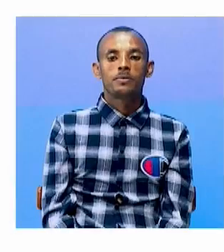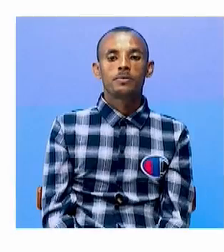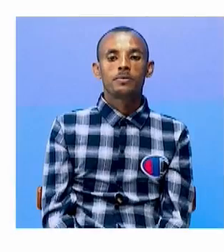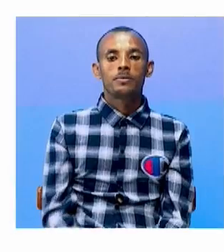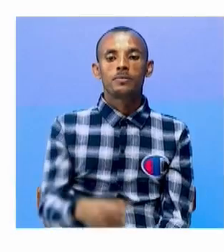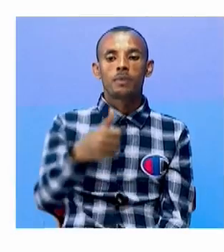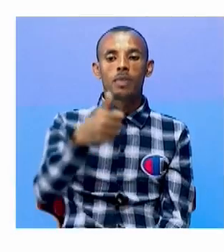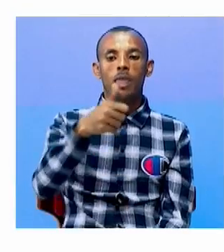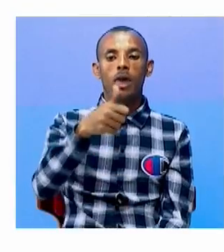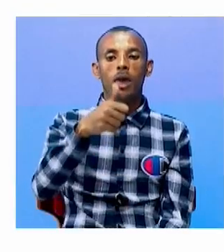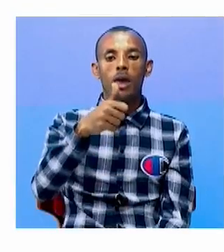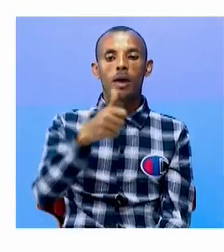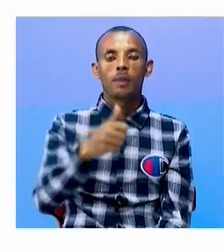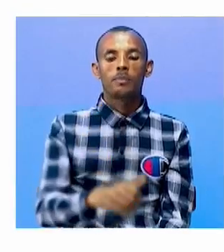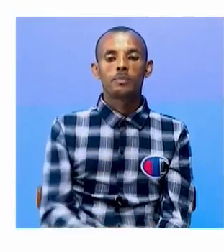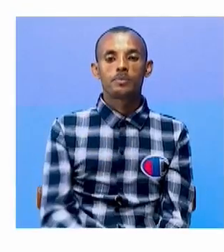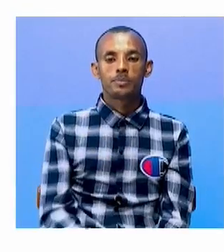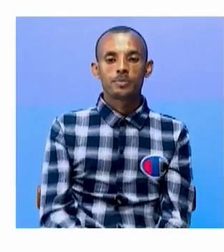A,